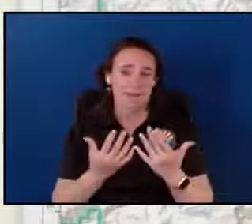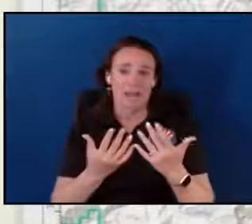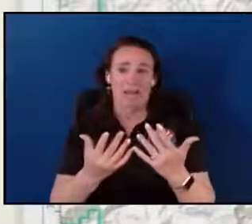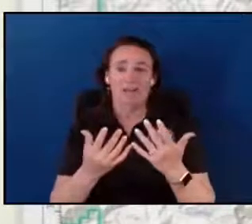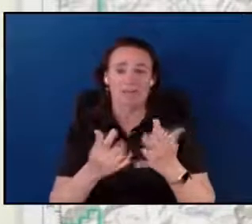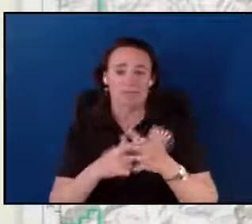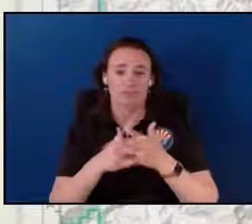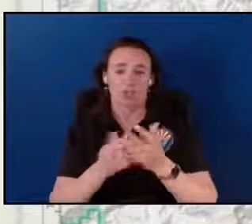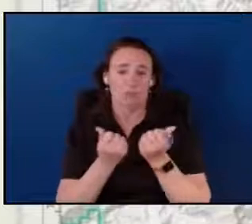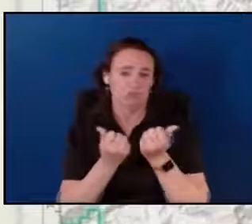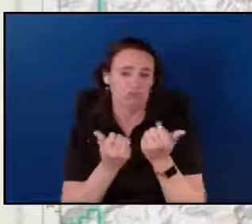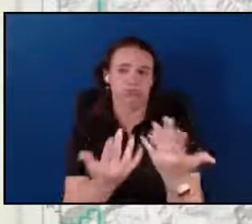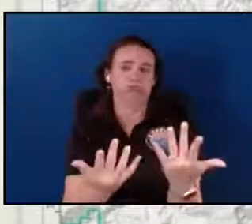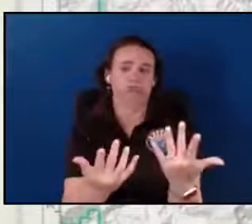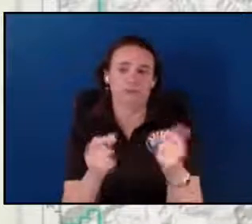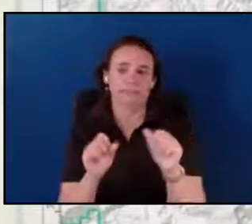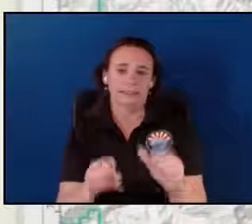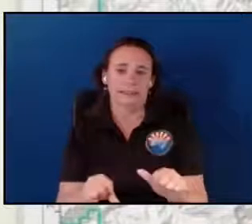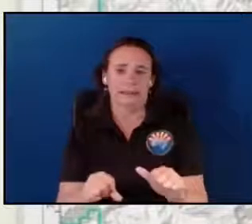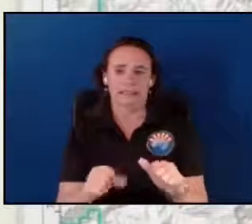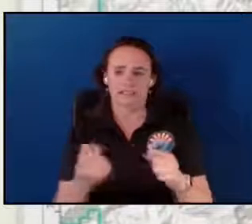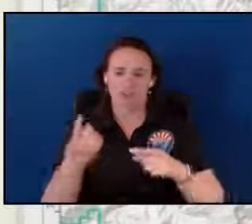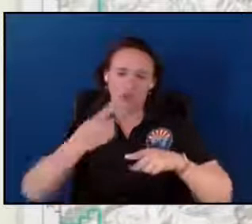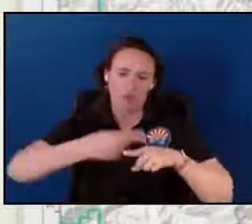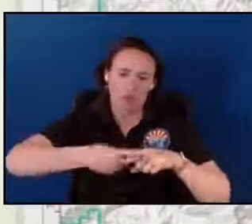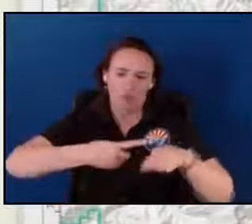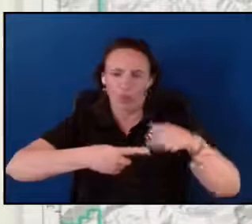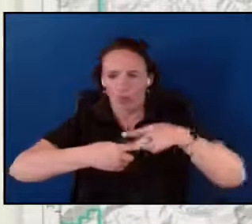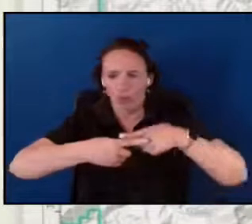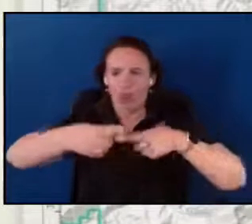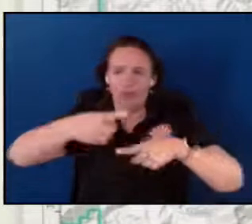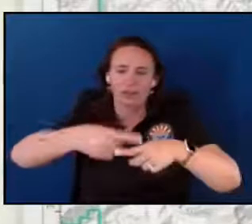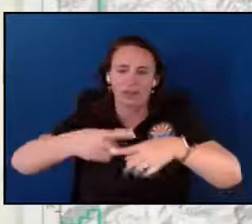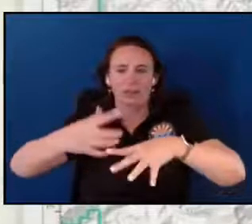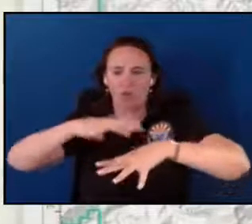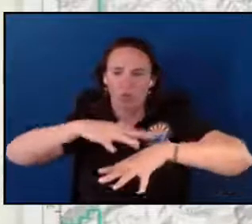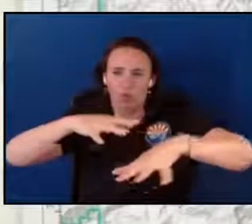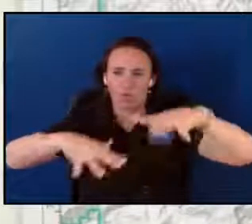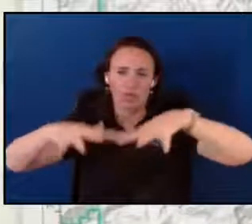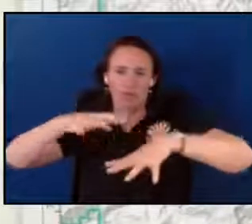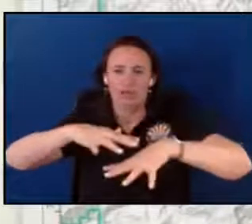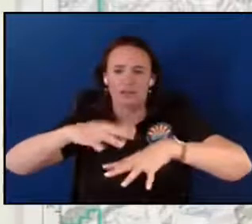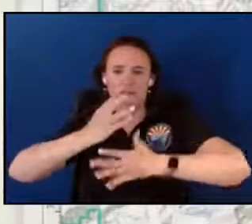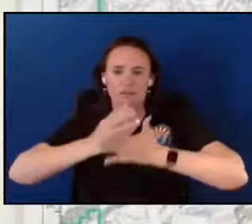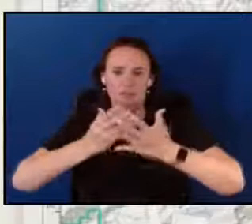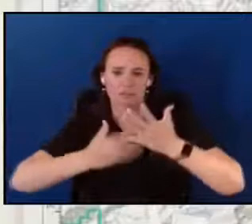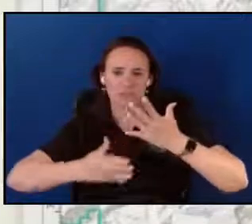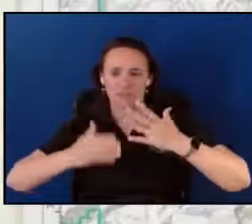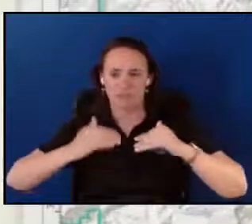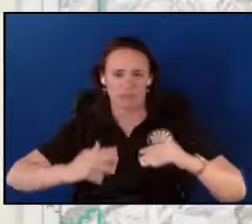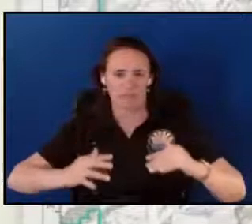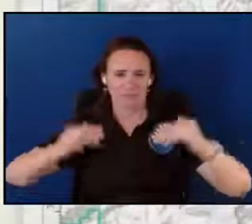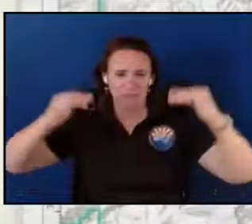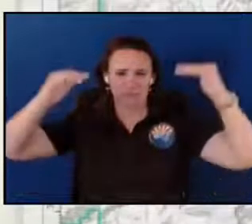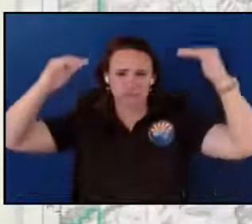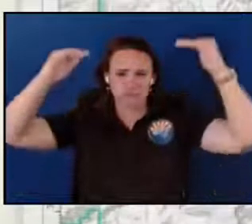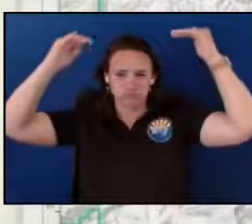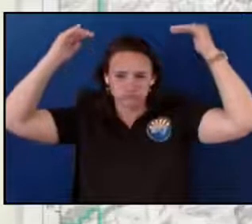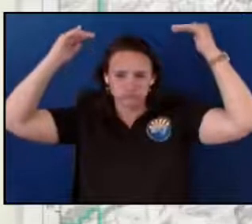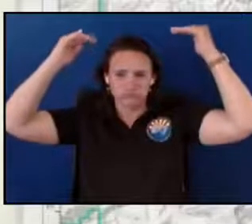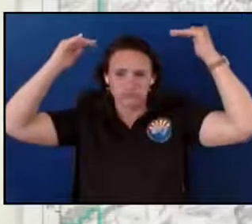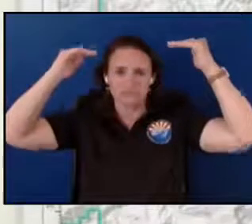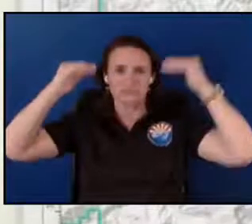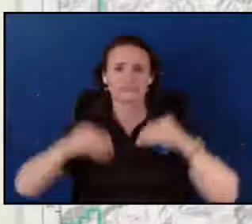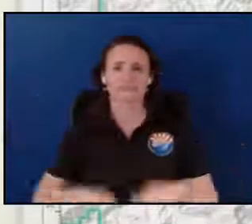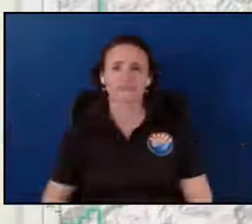It's crisscrossed, it's all on top of itself, and like I said, some of that stuff is piled overhead high. So we are